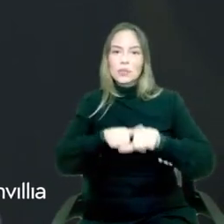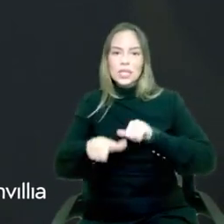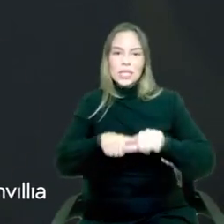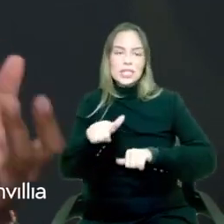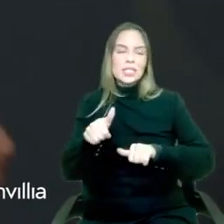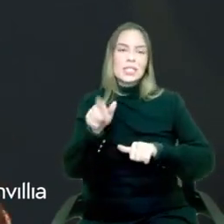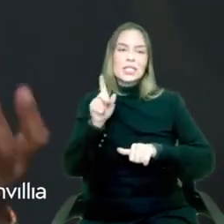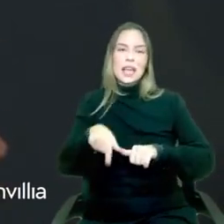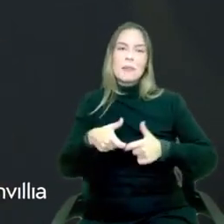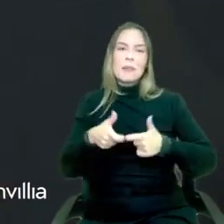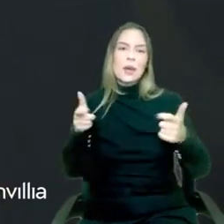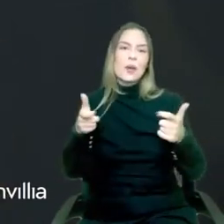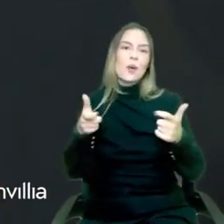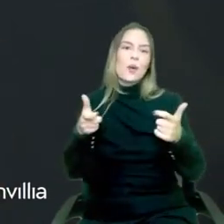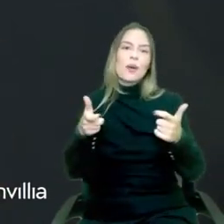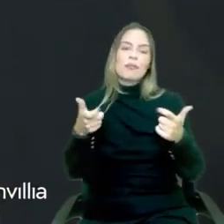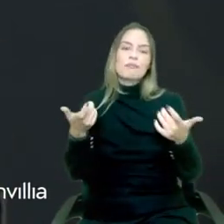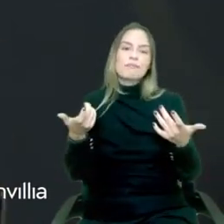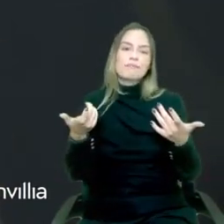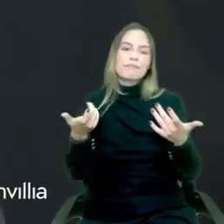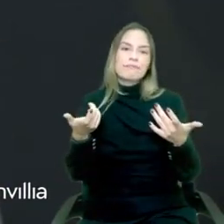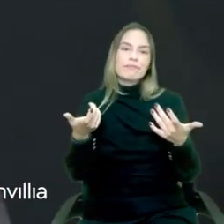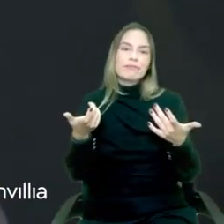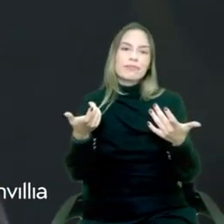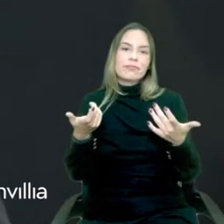And large established businesses